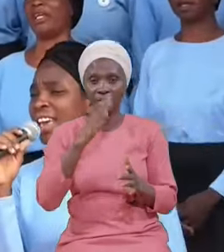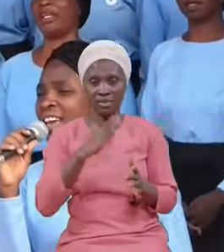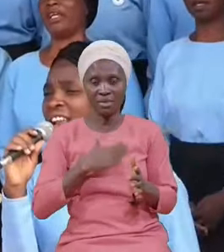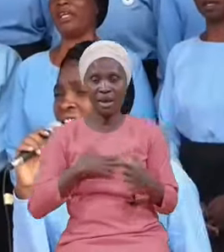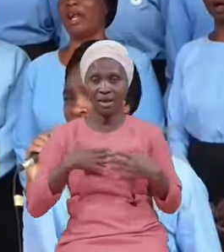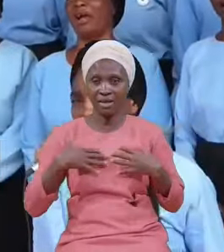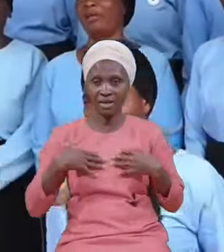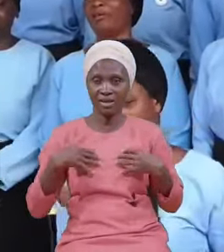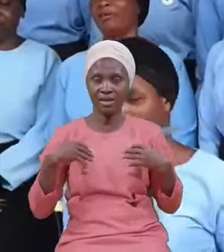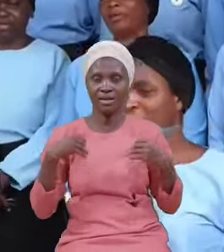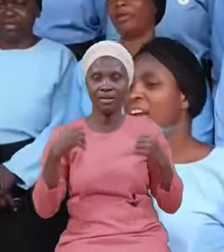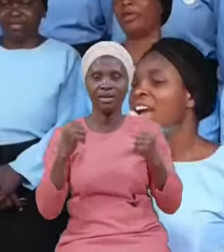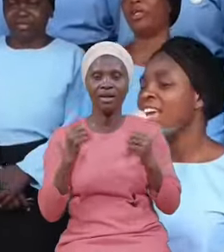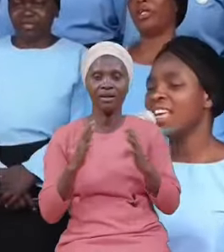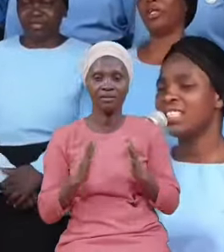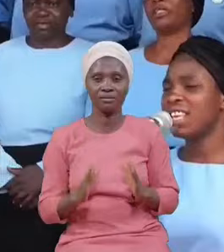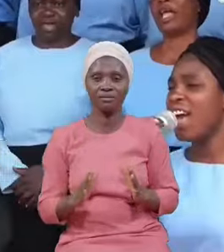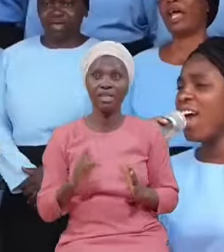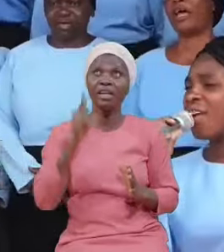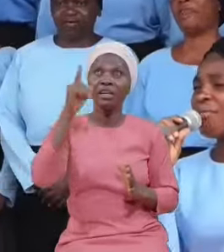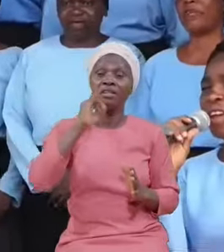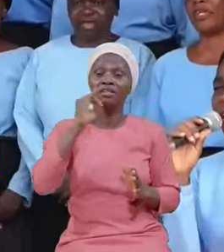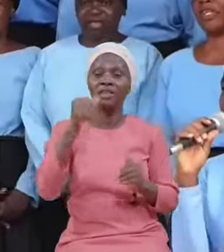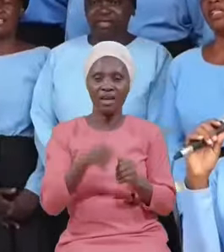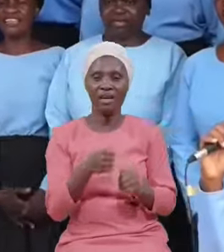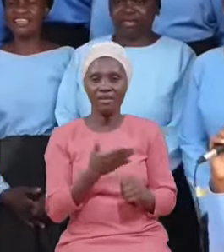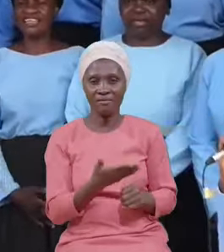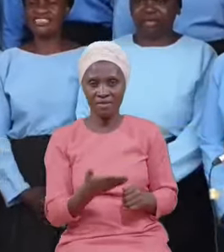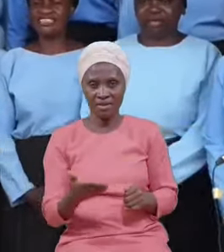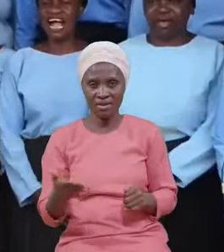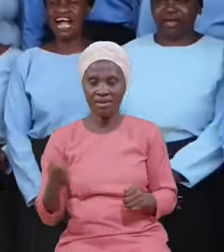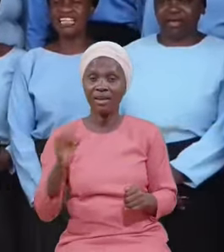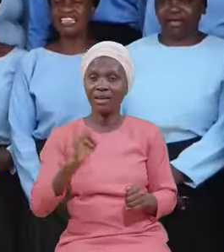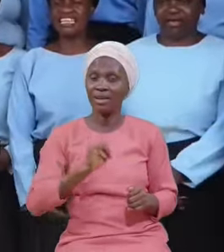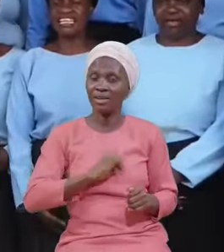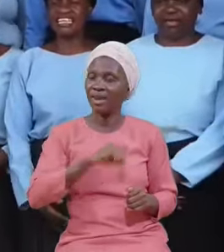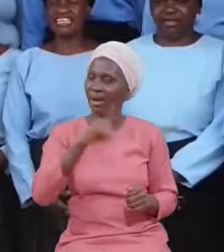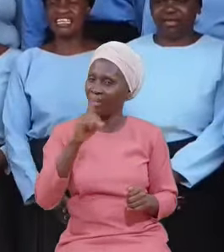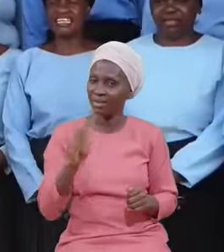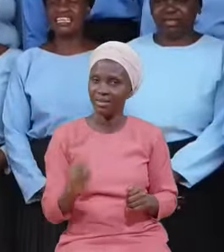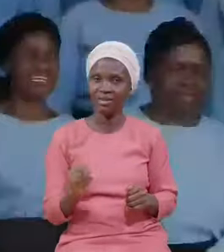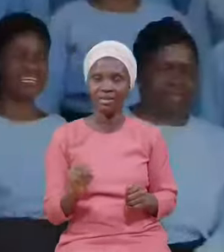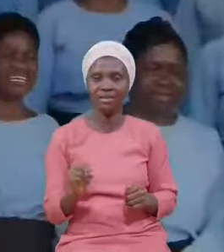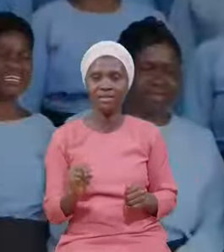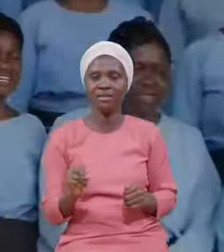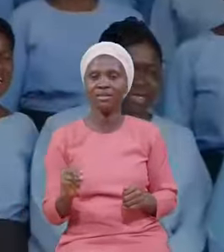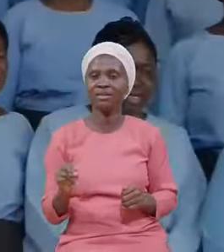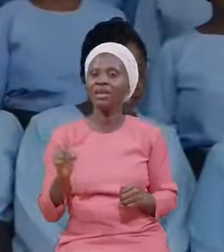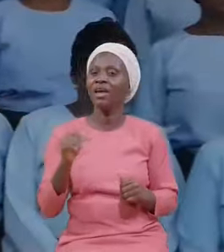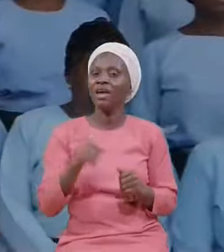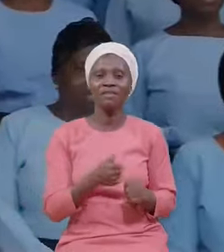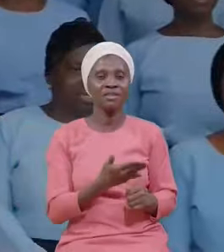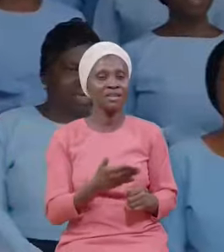My Healer he everything I everything